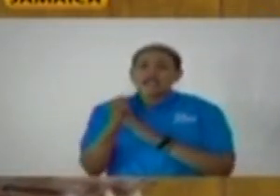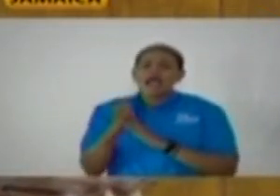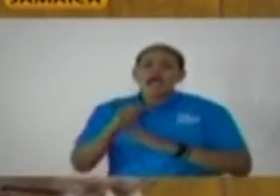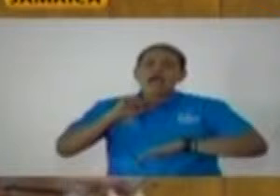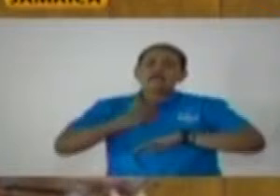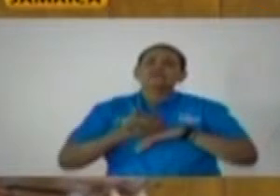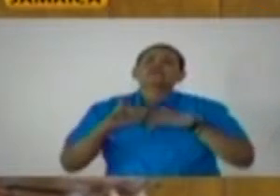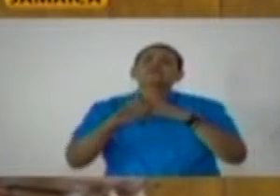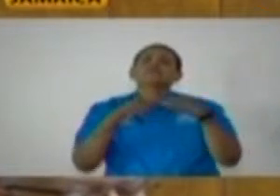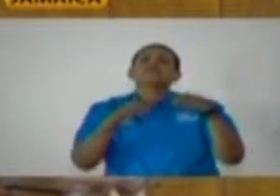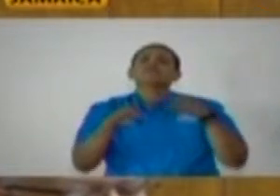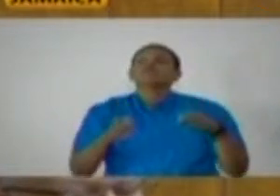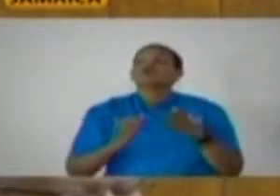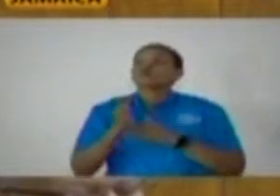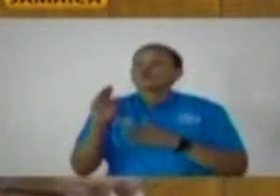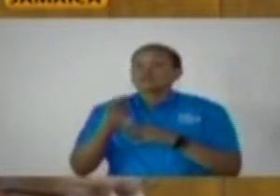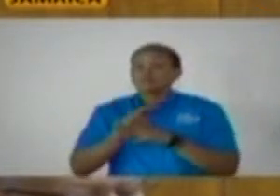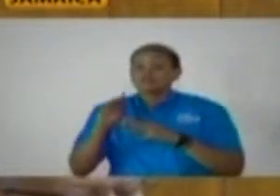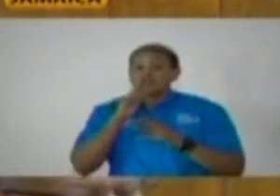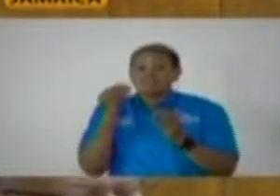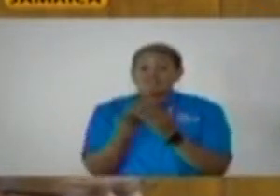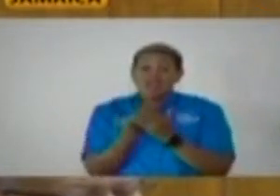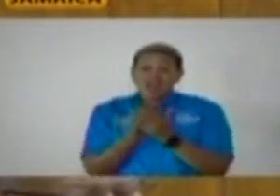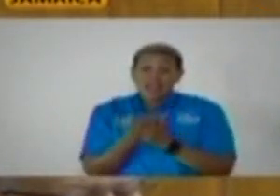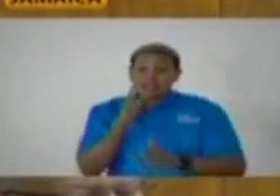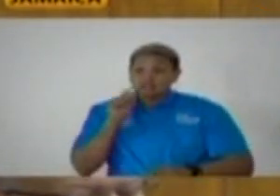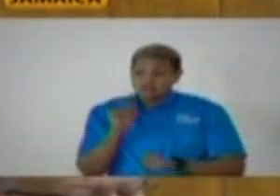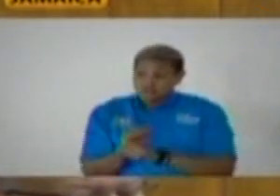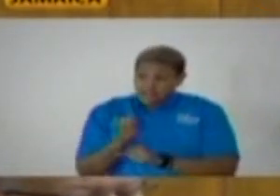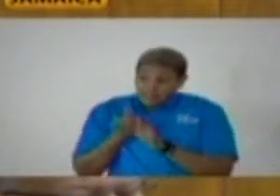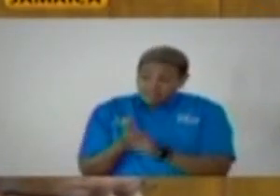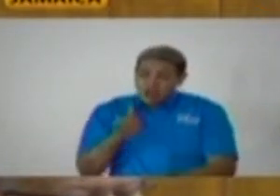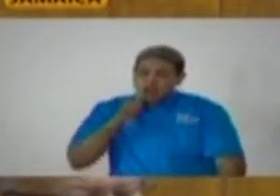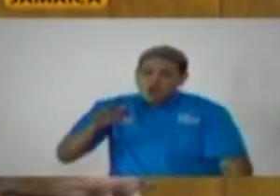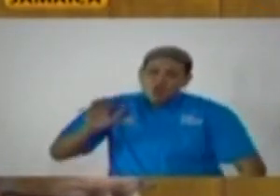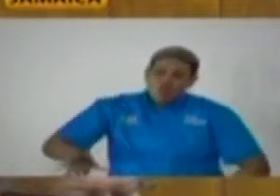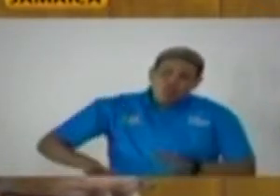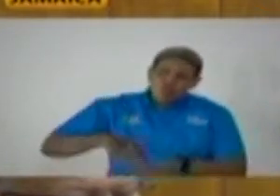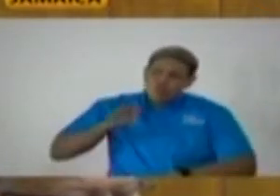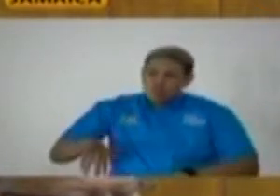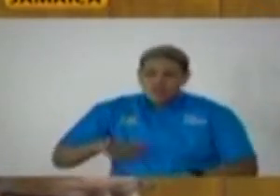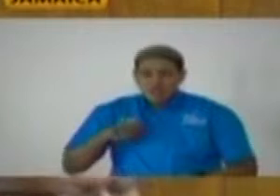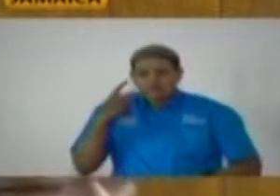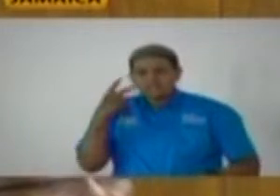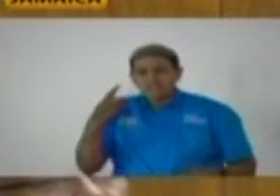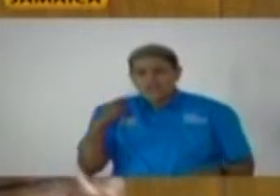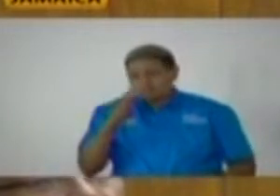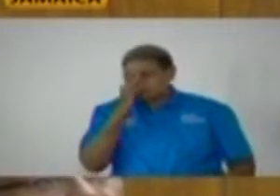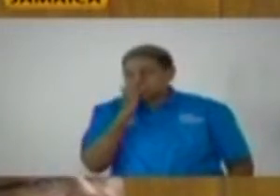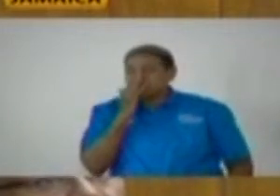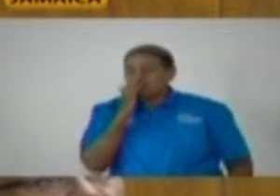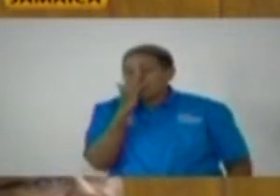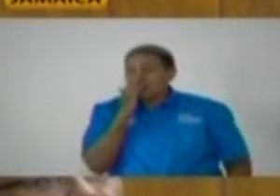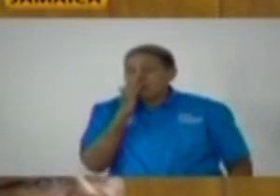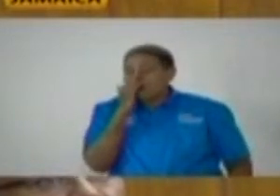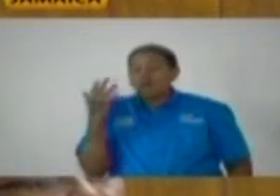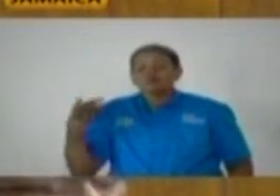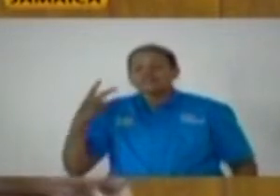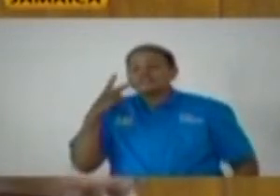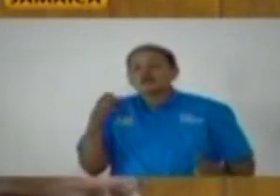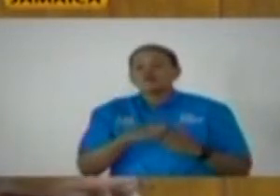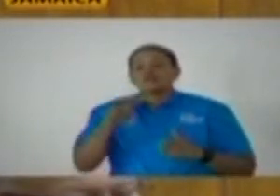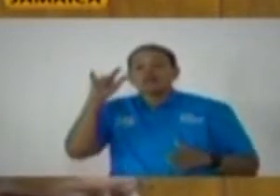been outlined by the Ministry of Finance are being followed. And we have seen it before. We saw it with the